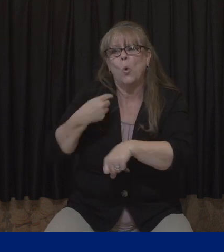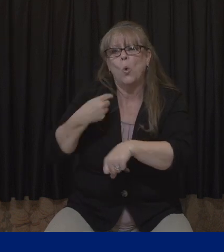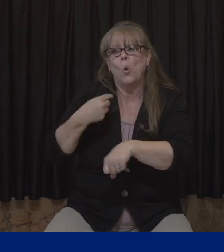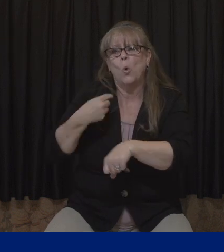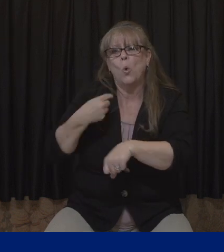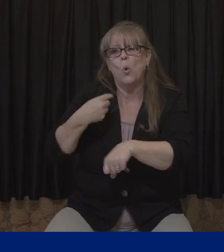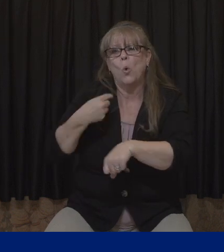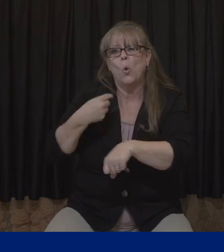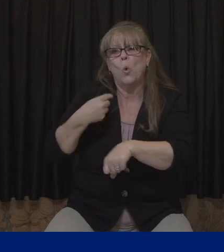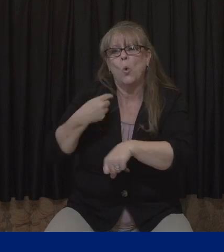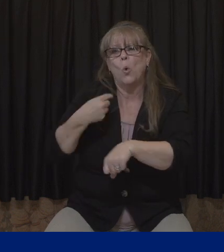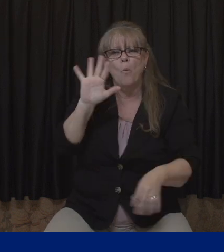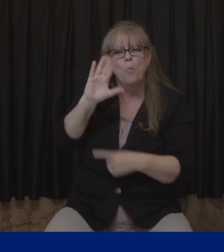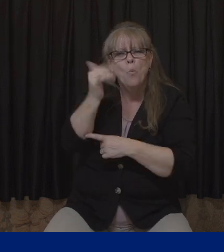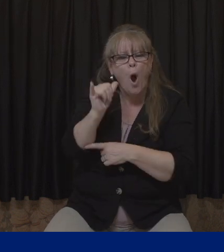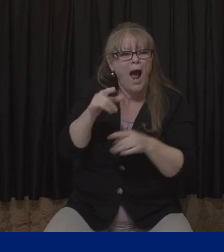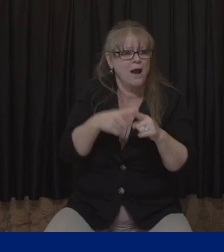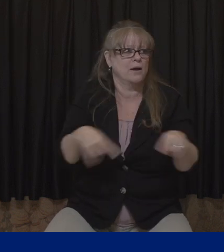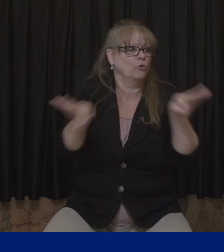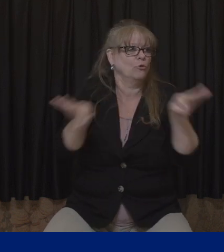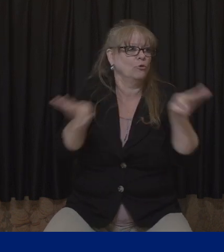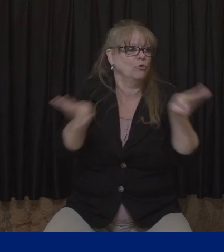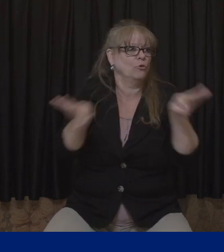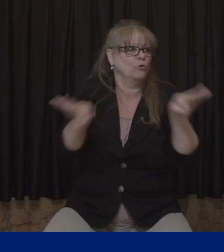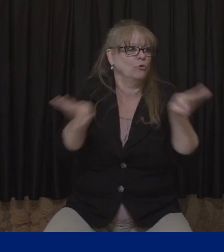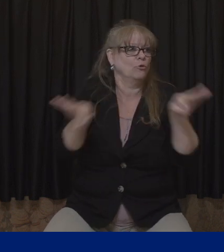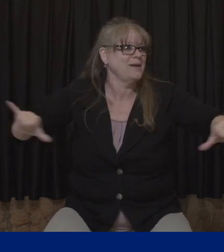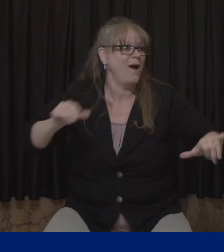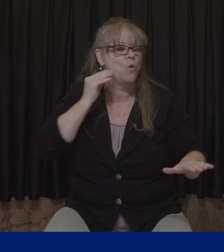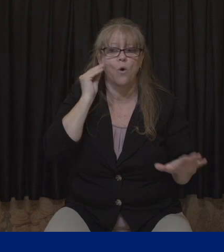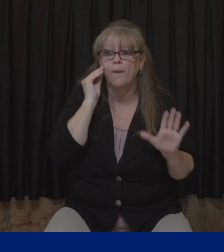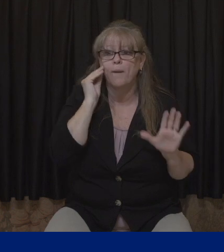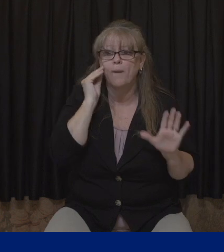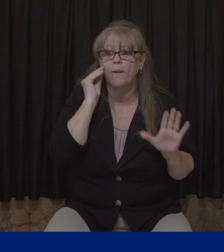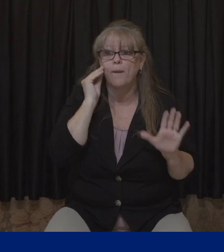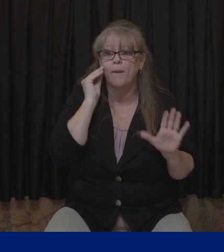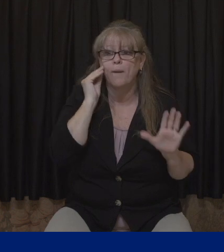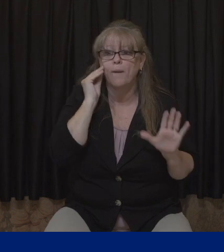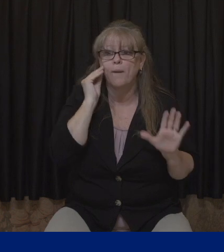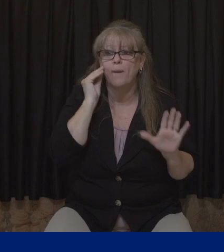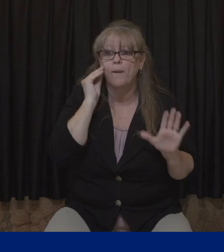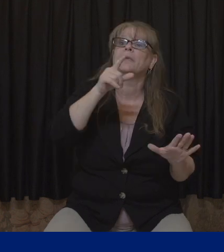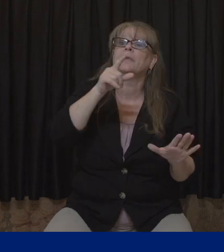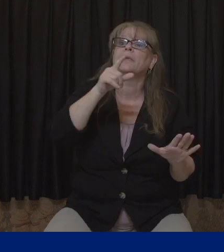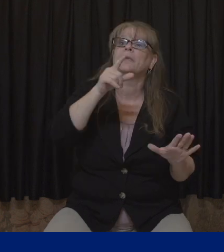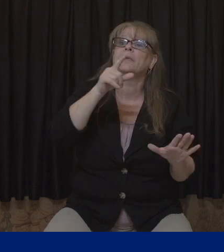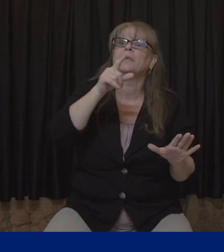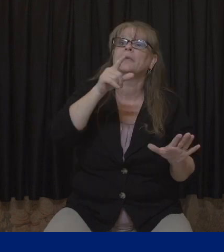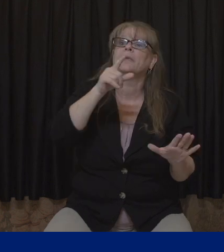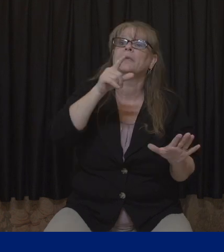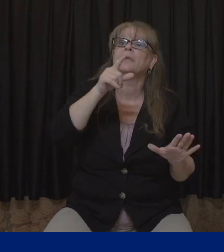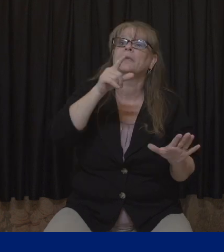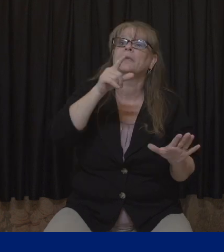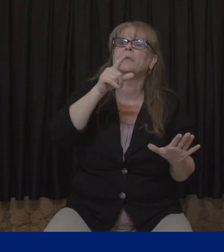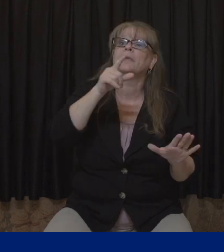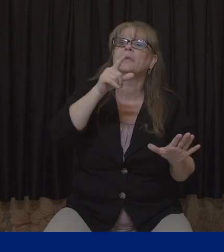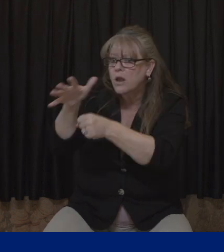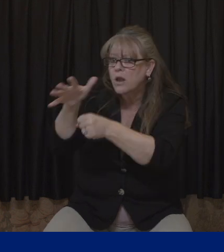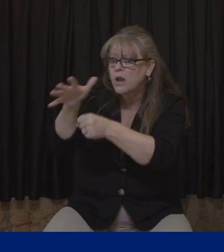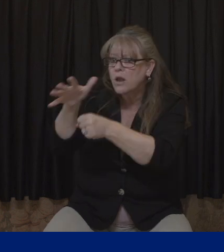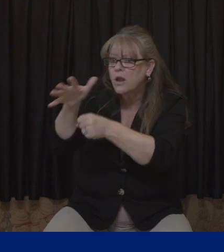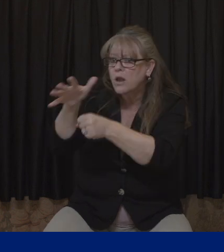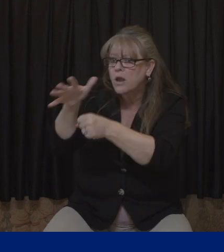Colorado. Here's why we need to stay at home for a month. Because we need to preserve our healthcare capacity so we don't breach the healthcare system. We